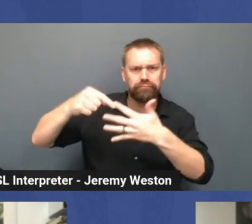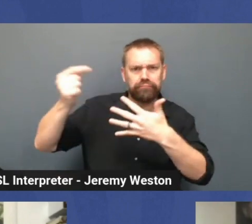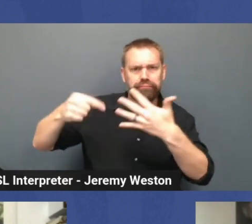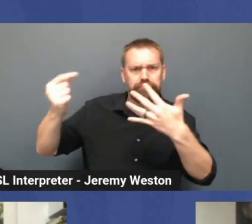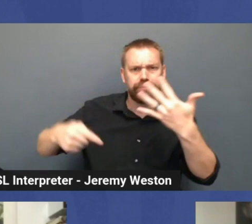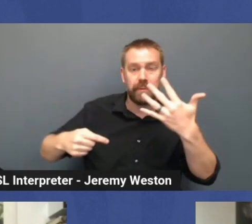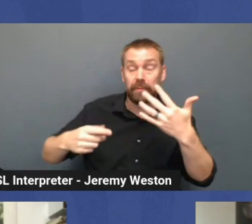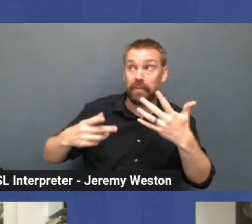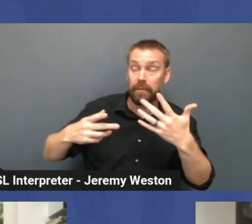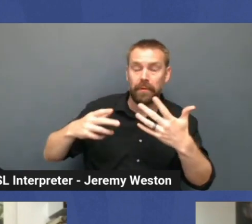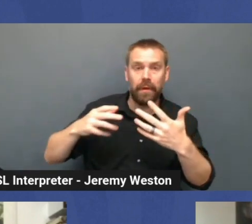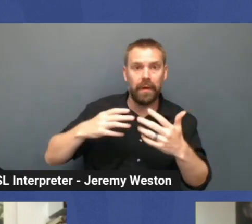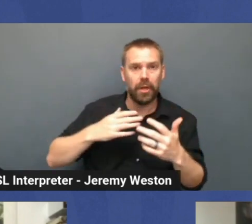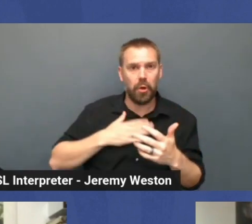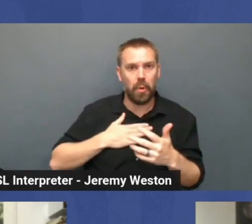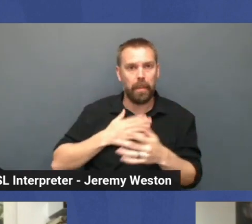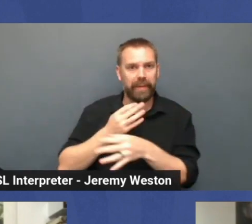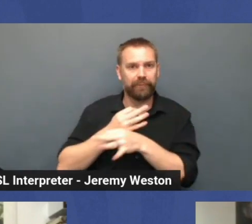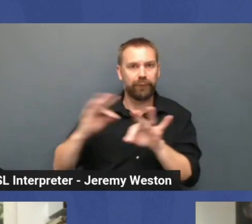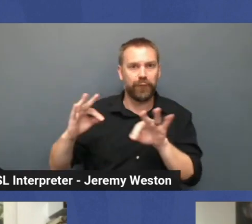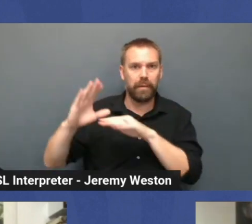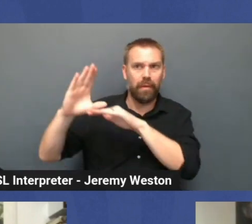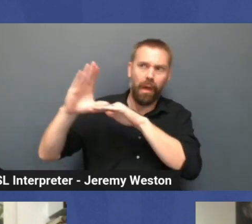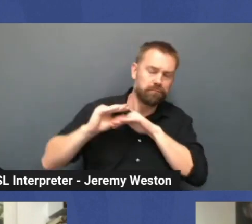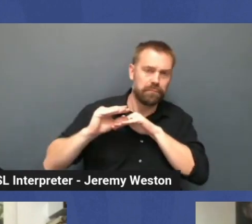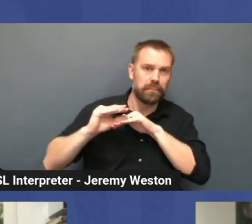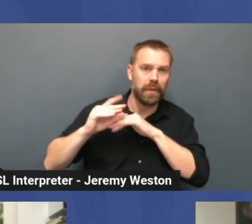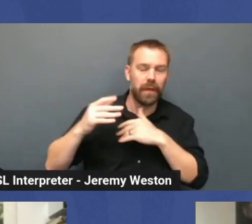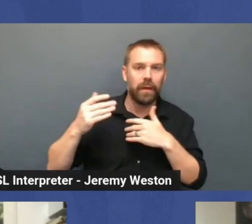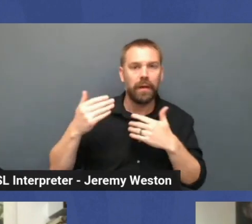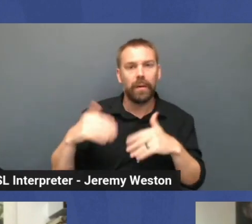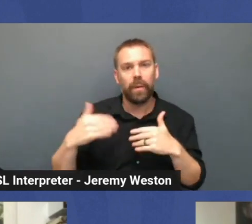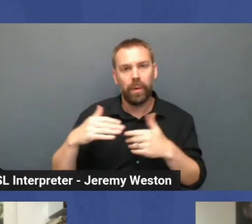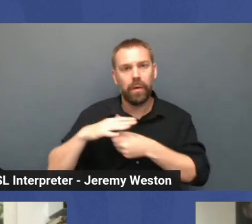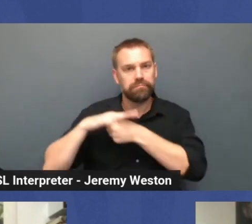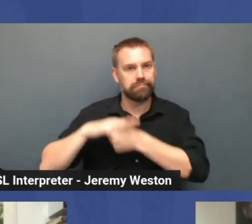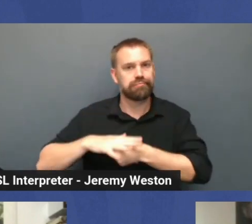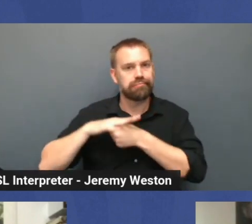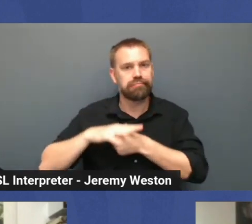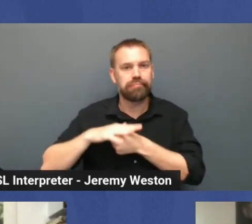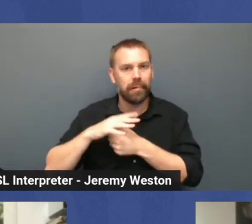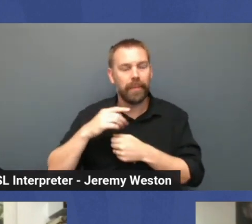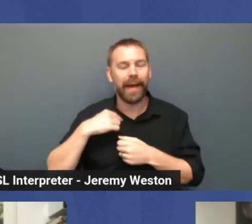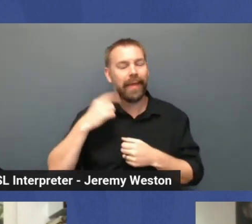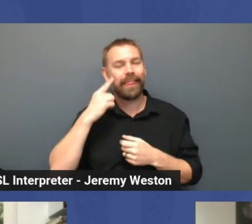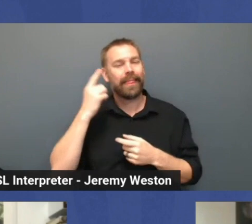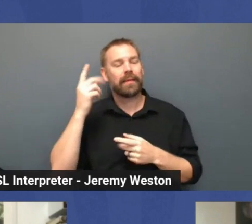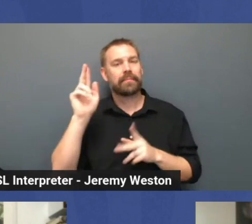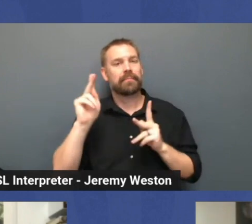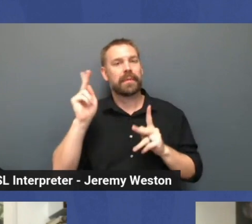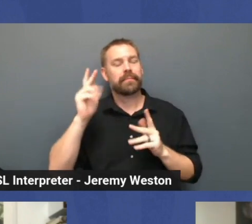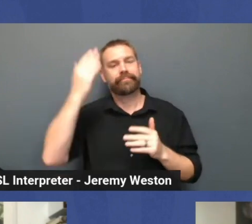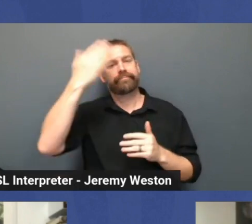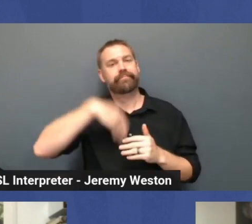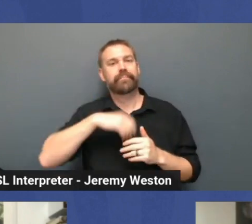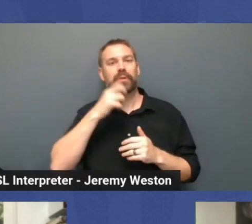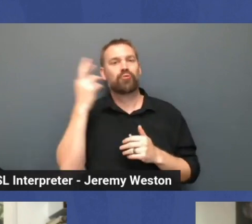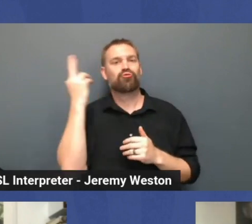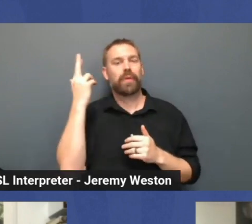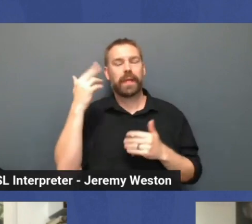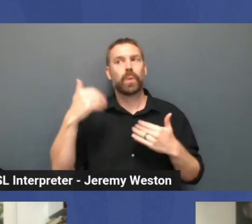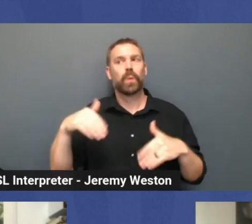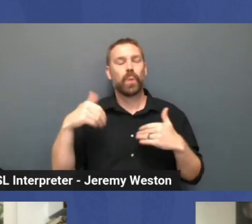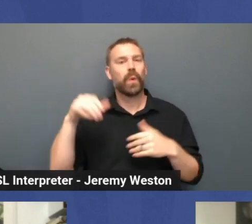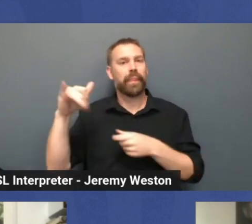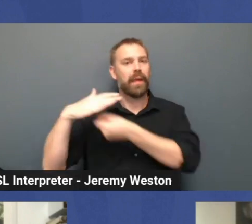that freedom, it's a heavier weight than I think most people realize. Not being able to